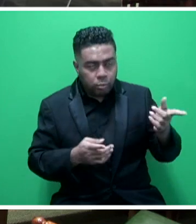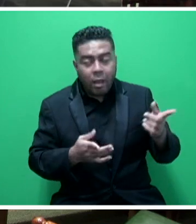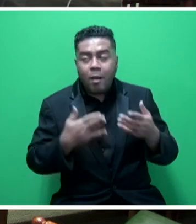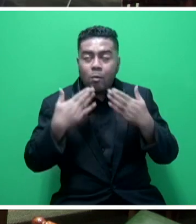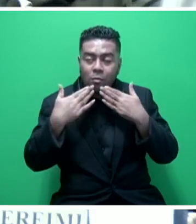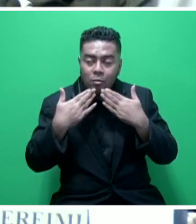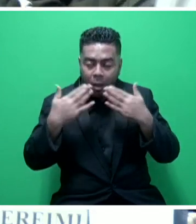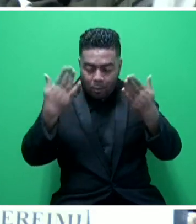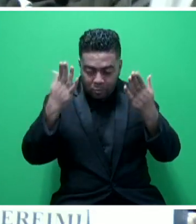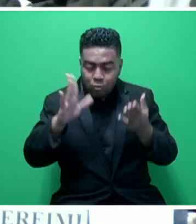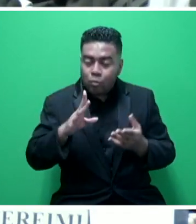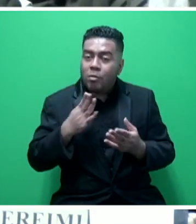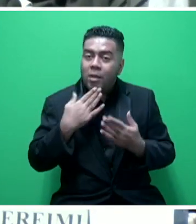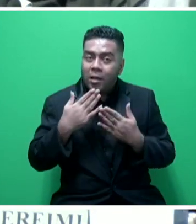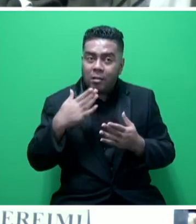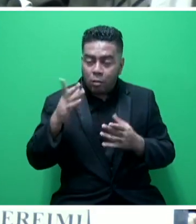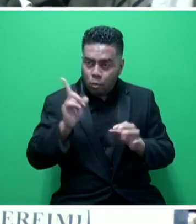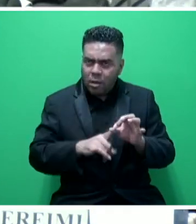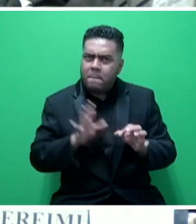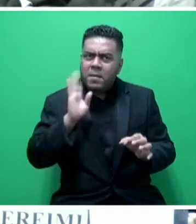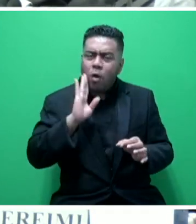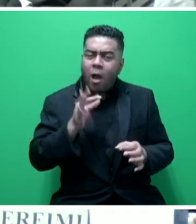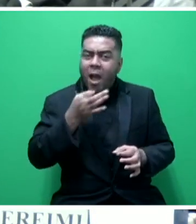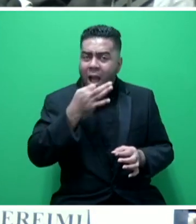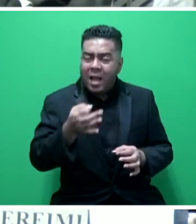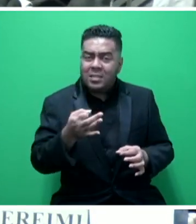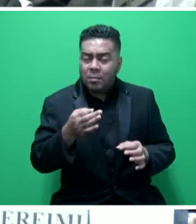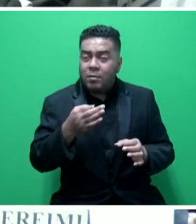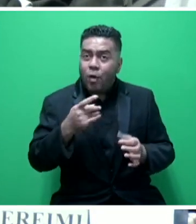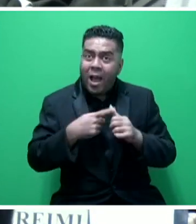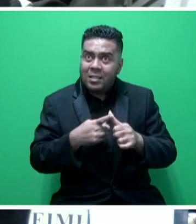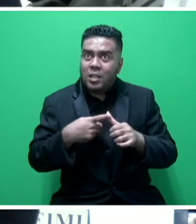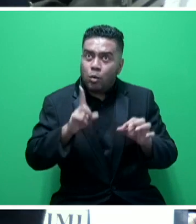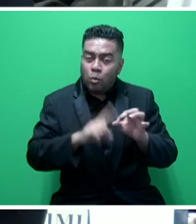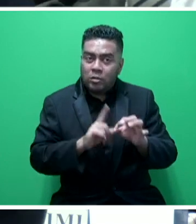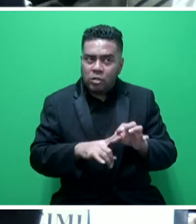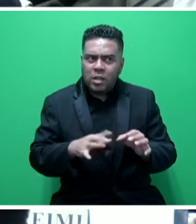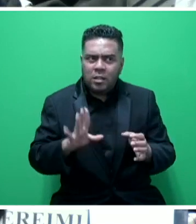the Honourable Member for this question. Before I answer the question, let me just state a few things. One,